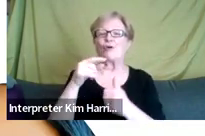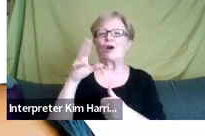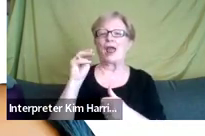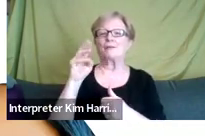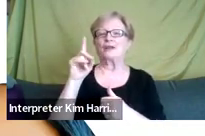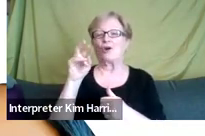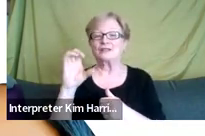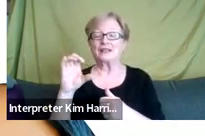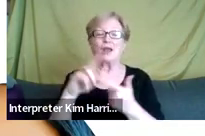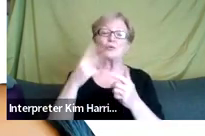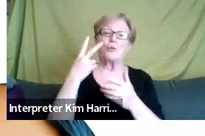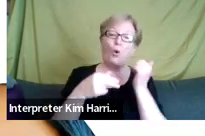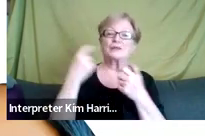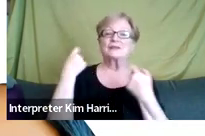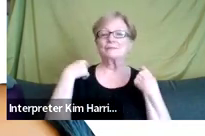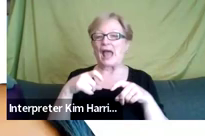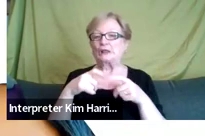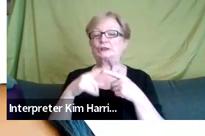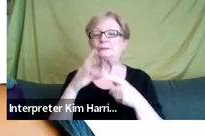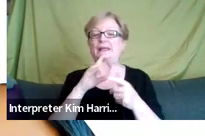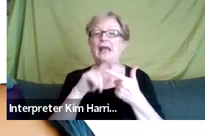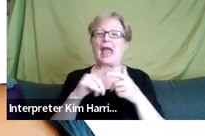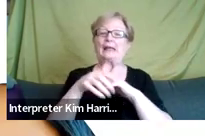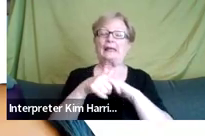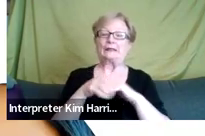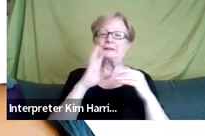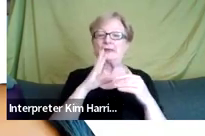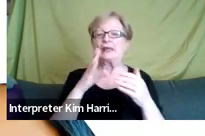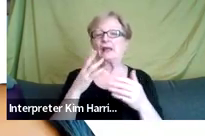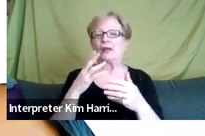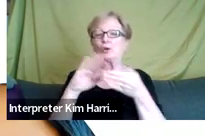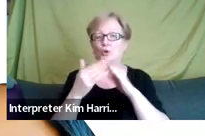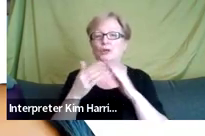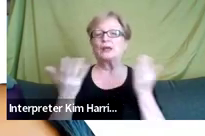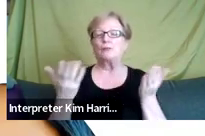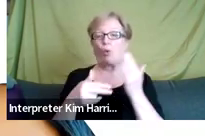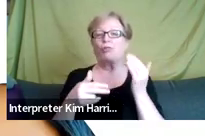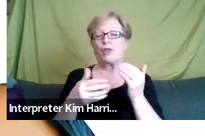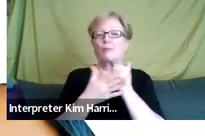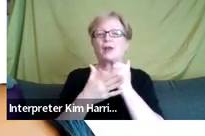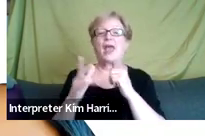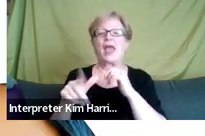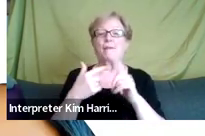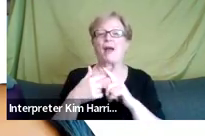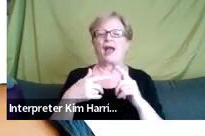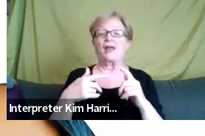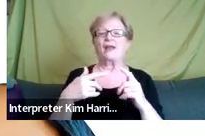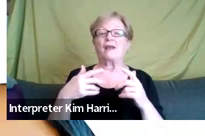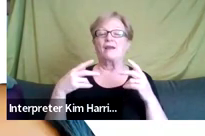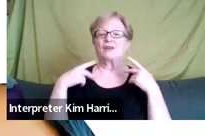the Spanish-speaking community and the English-speaking community. My physical description is I am